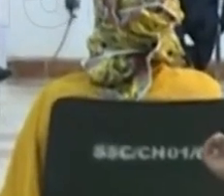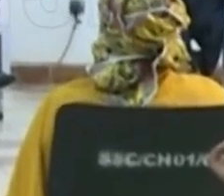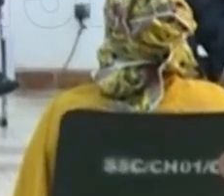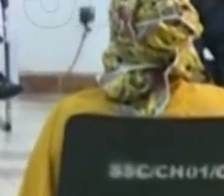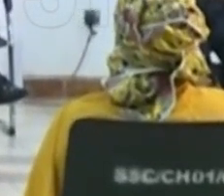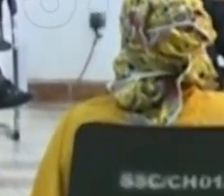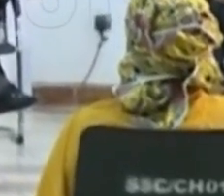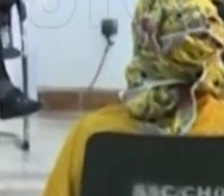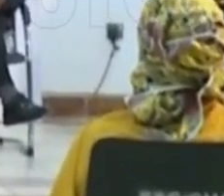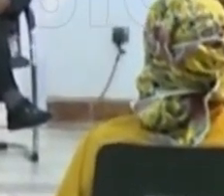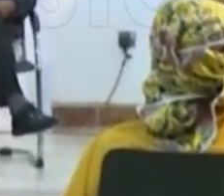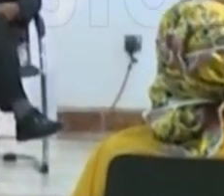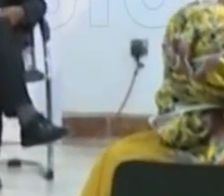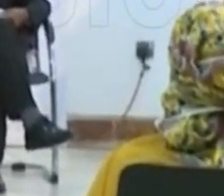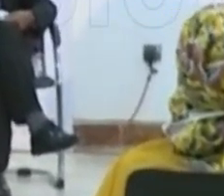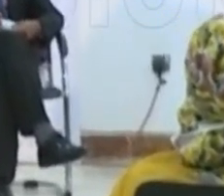Presidential Task Force,